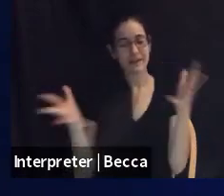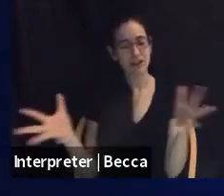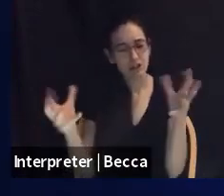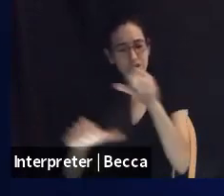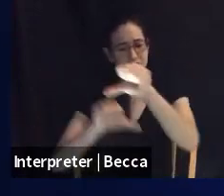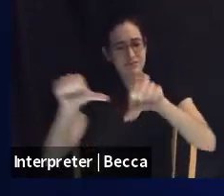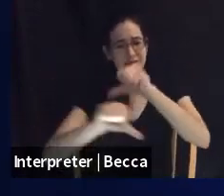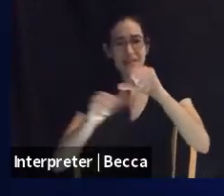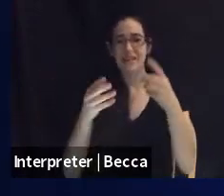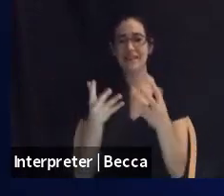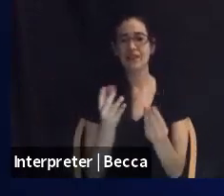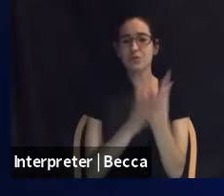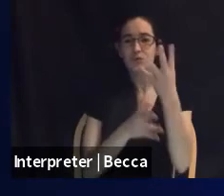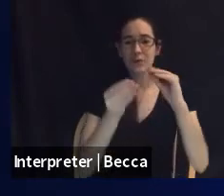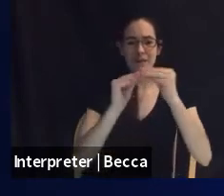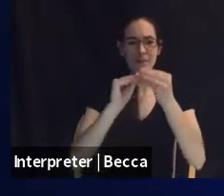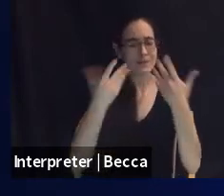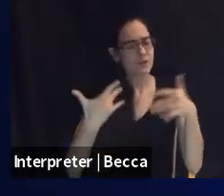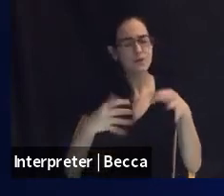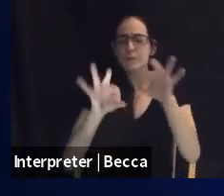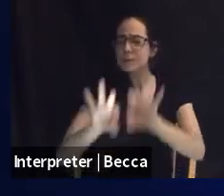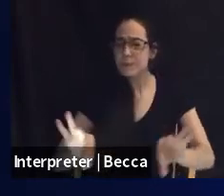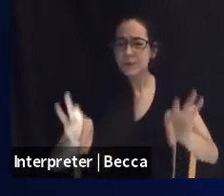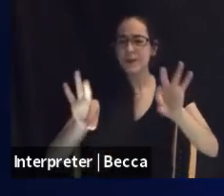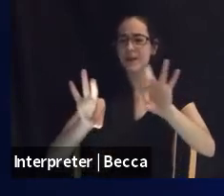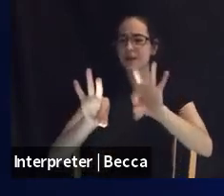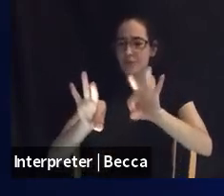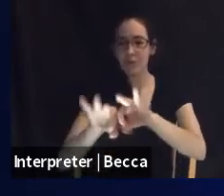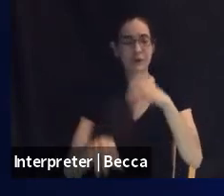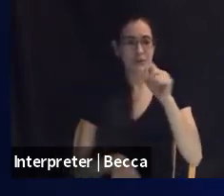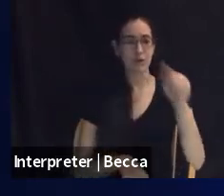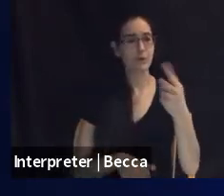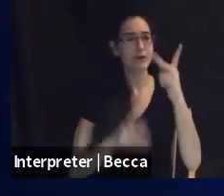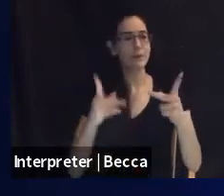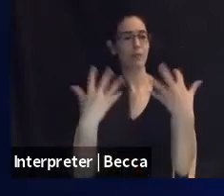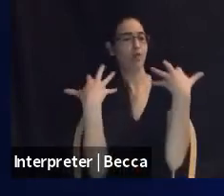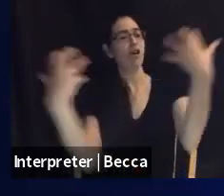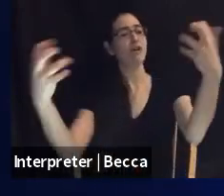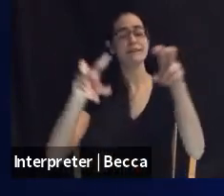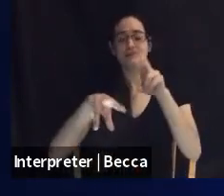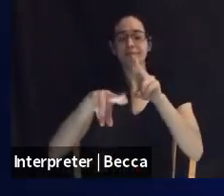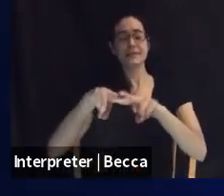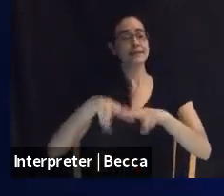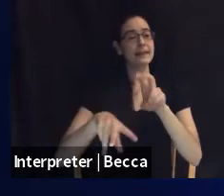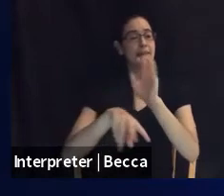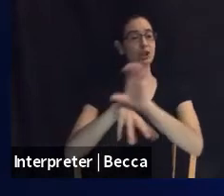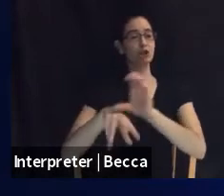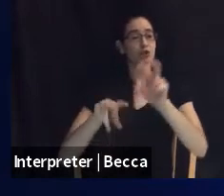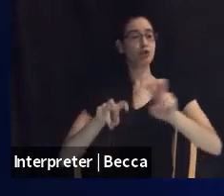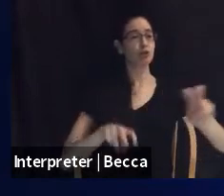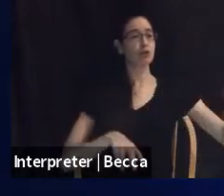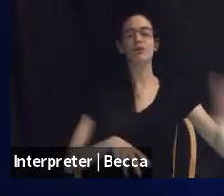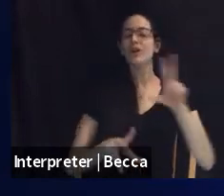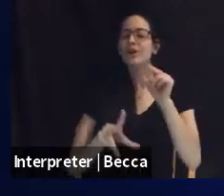numbers in a way that mattered. It wasn't just butts in seats in a church building. It was they grew in numbers